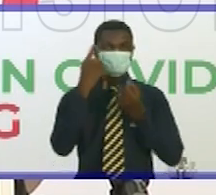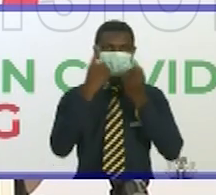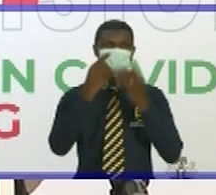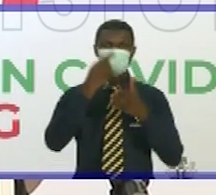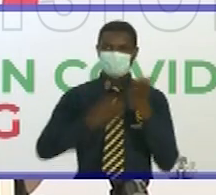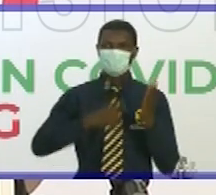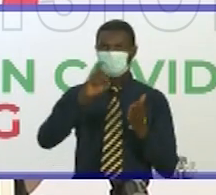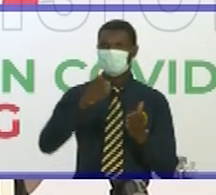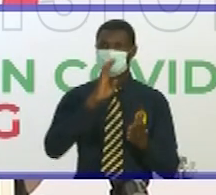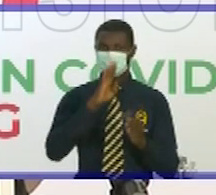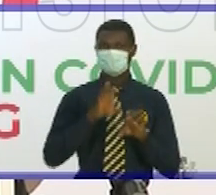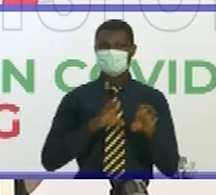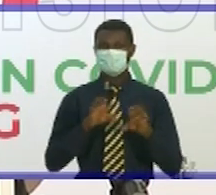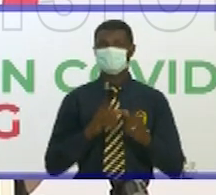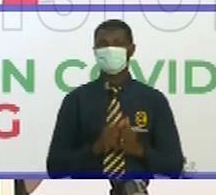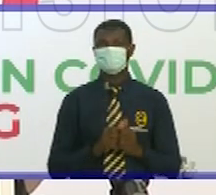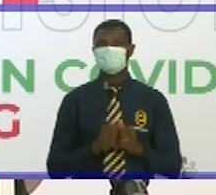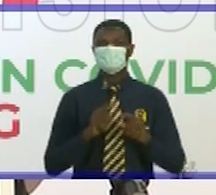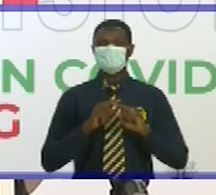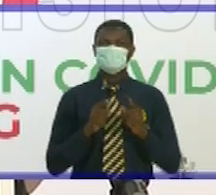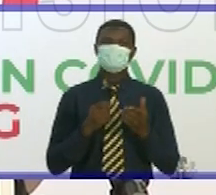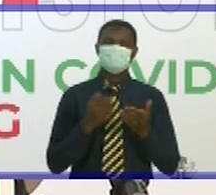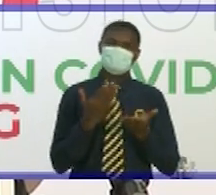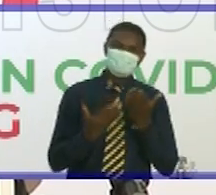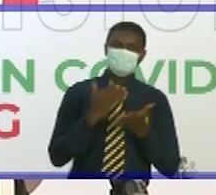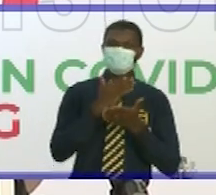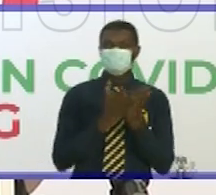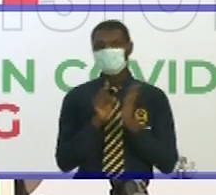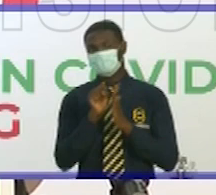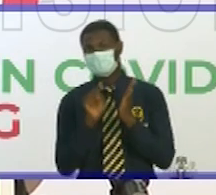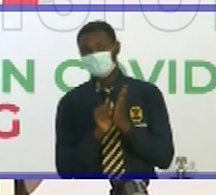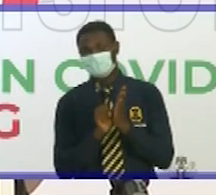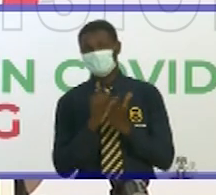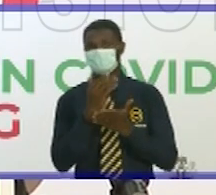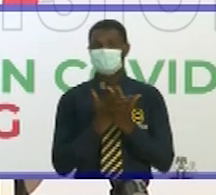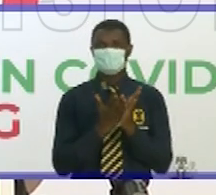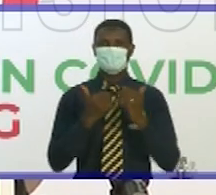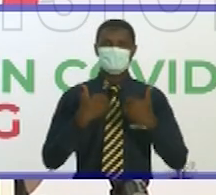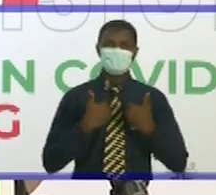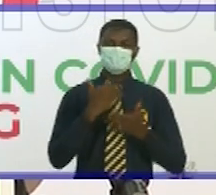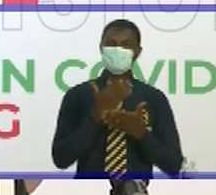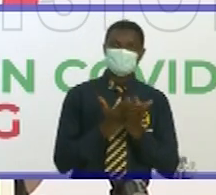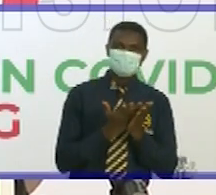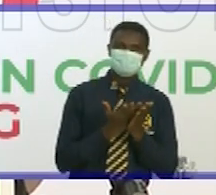besese sugbon se se ko je bi pe ni ipinle kankan awon kankan wa to je pe